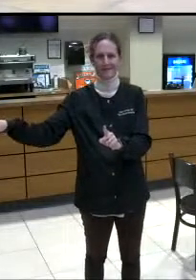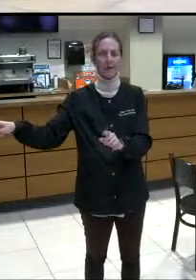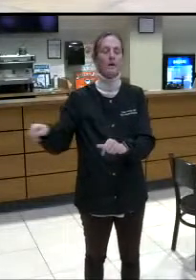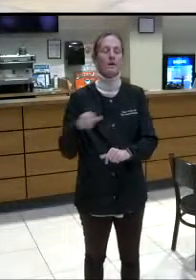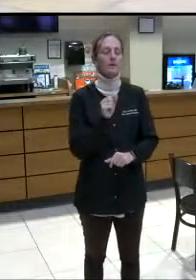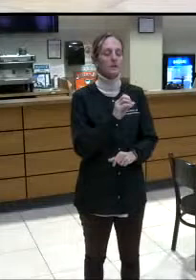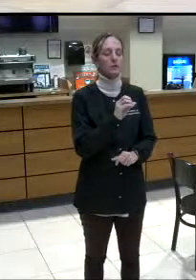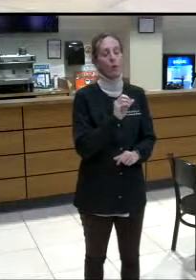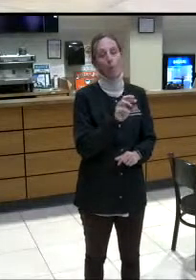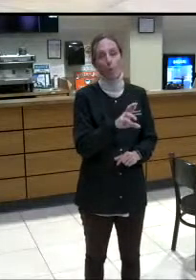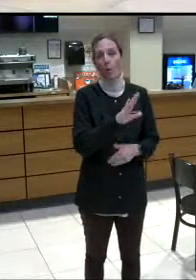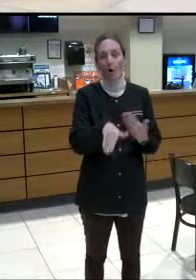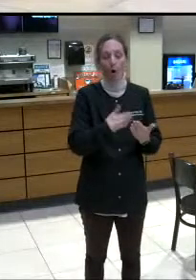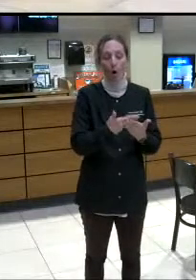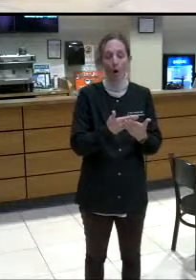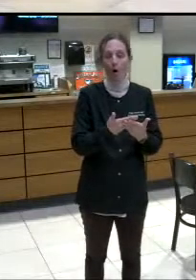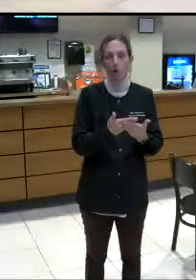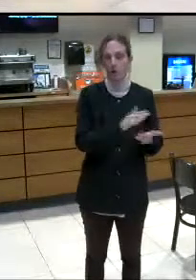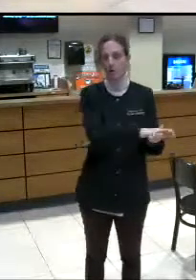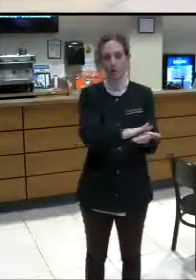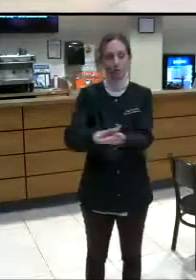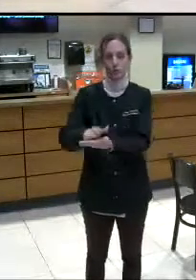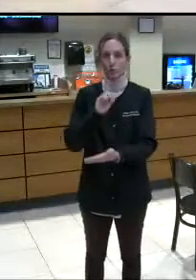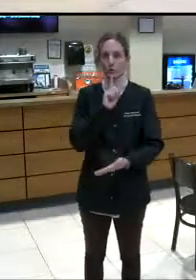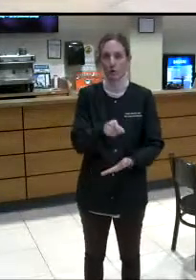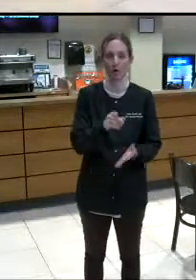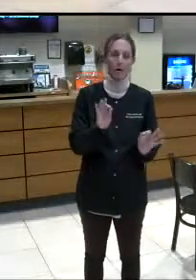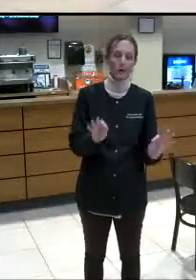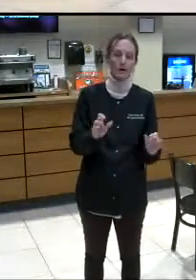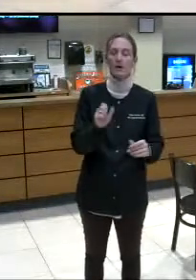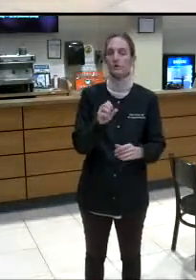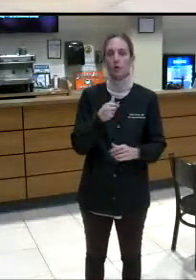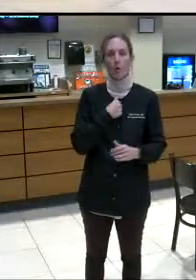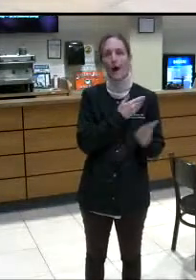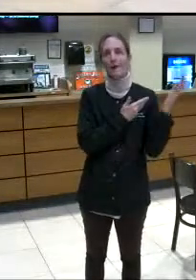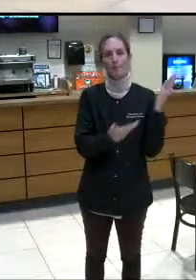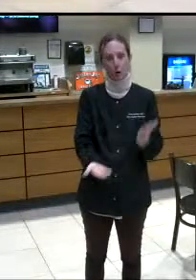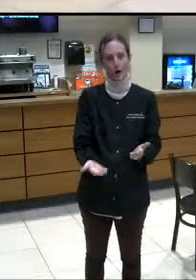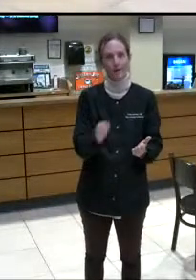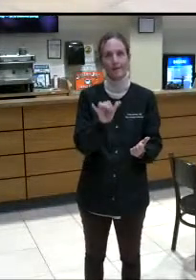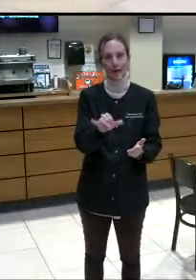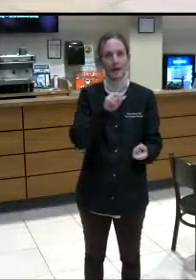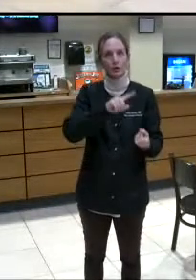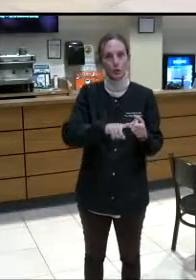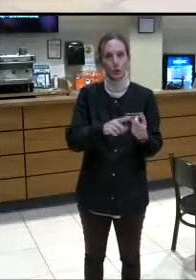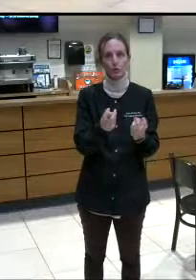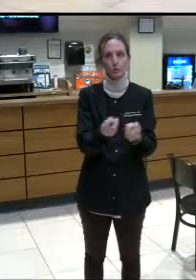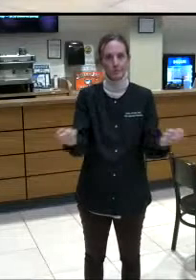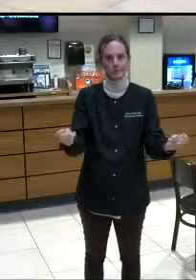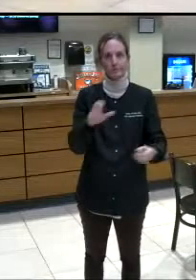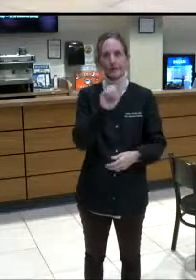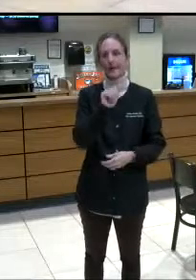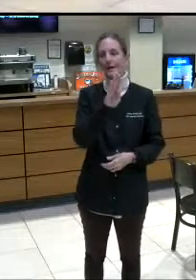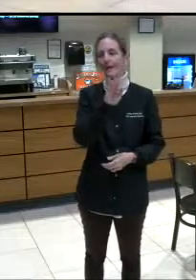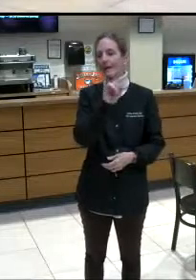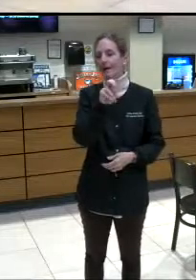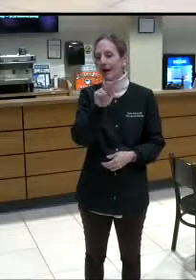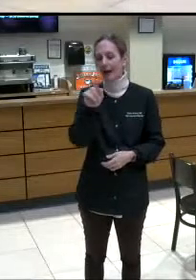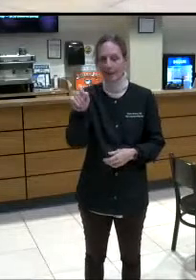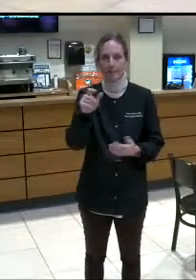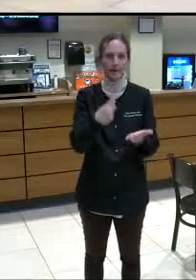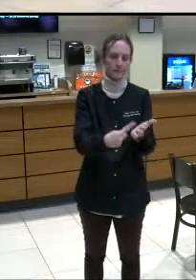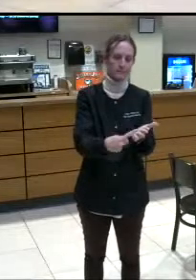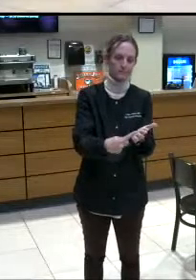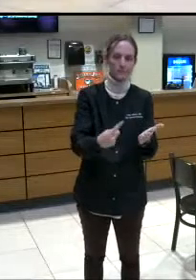to the program or the initiative that we use. And then I bring that to cabinet to have that conversation, or I bring that to my team so we can do